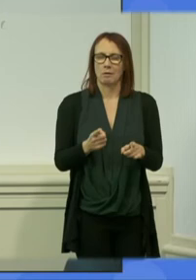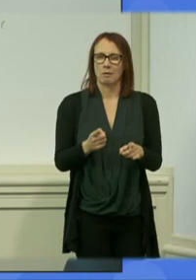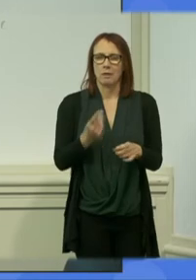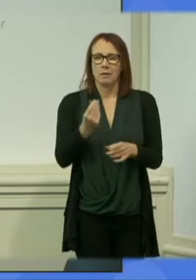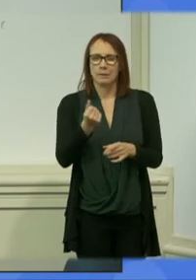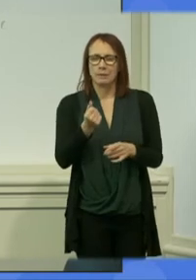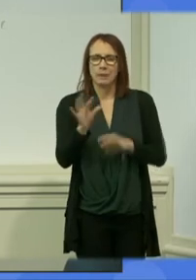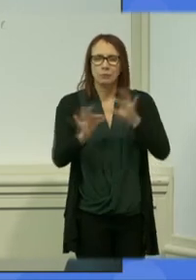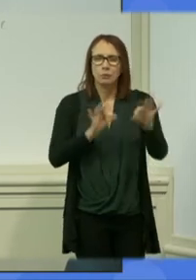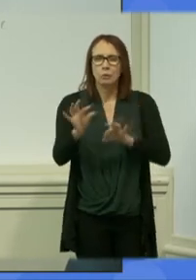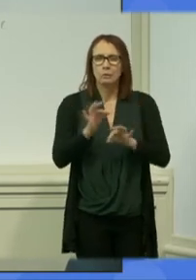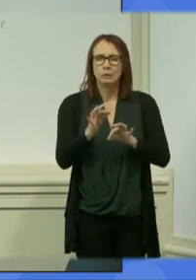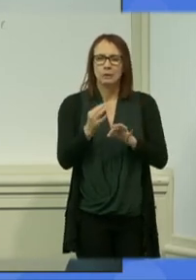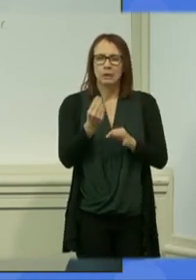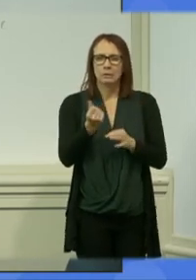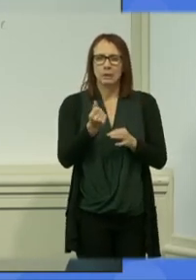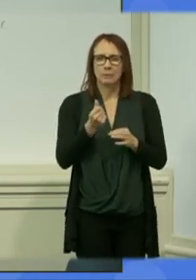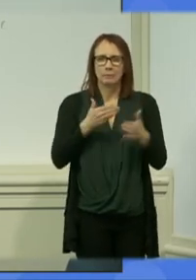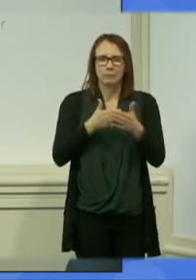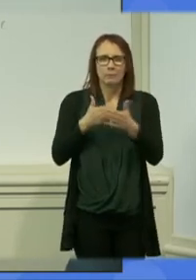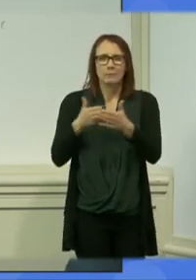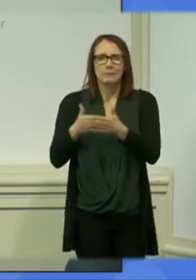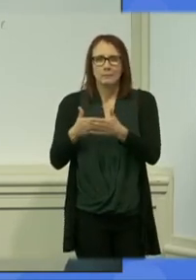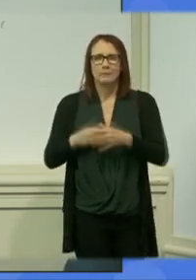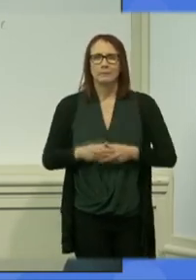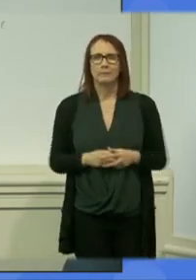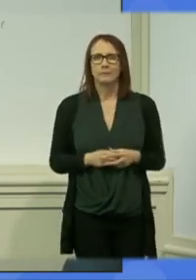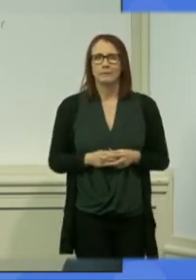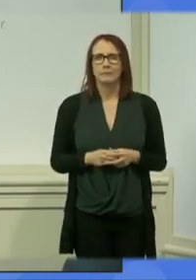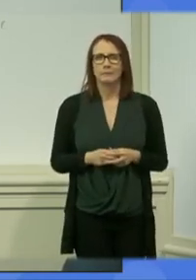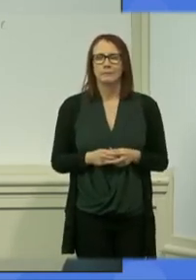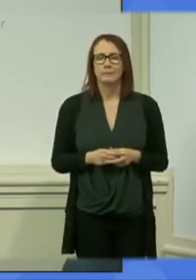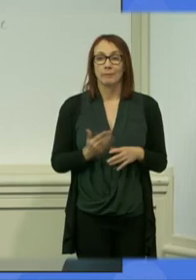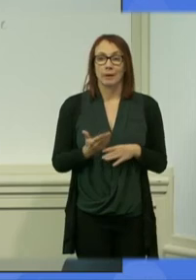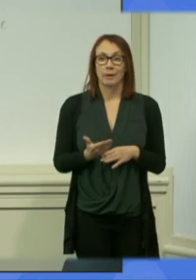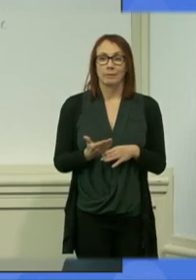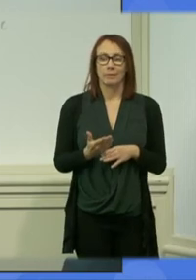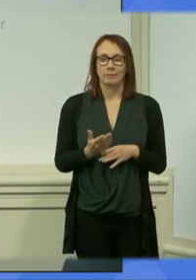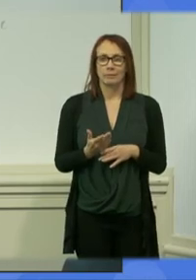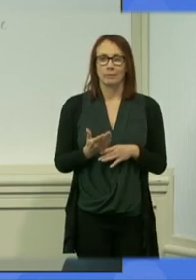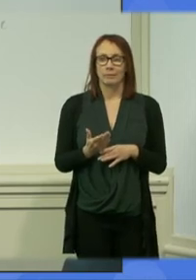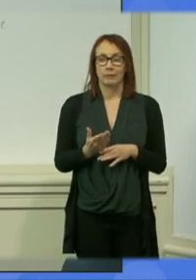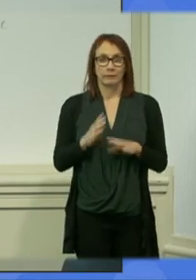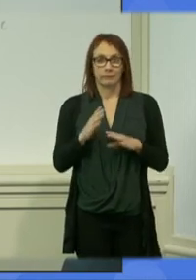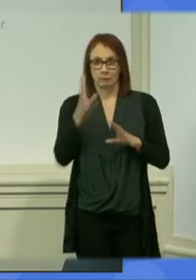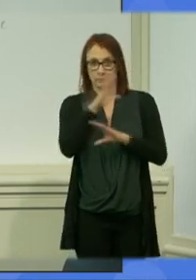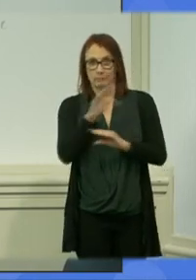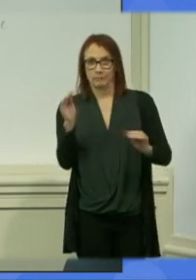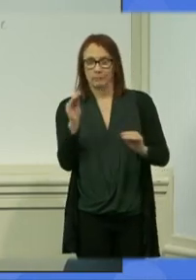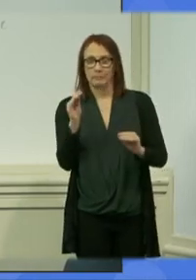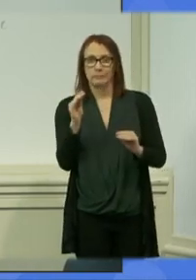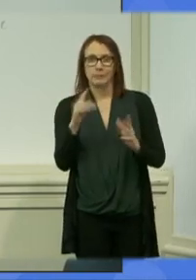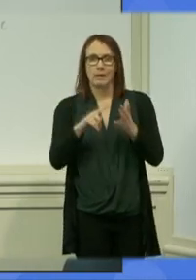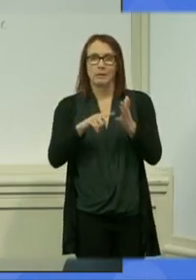and perhaps some of the constraints that we need to think about as well. And before doing, I'll finish off too by just mentioning a wee bit about